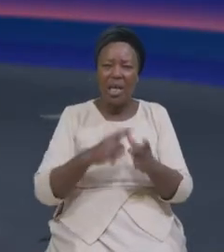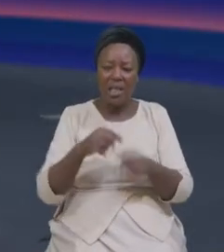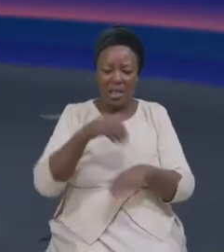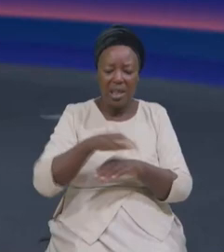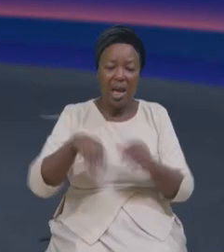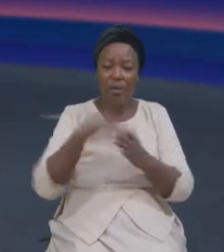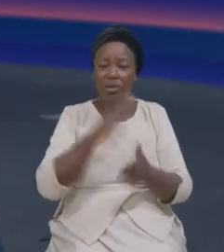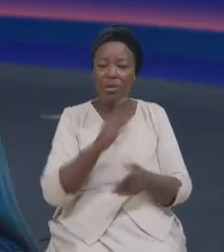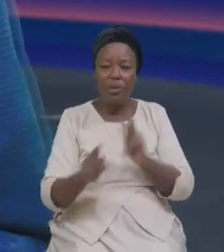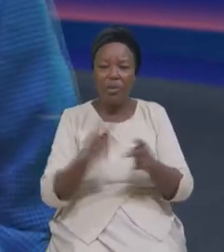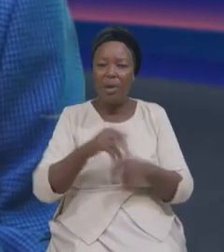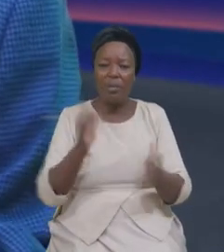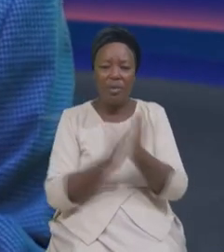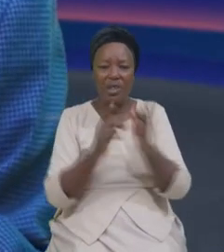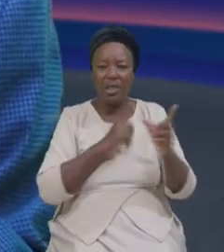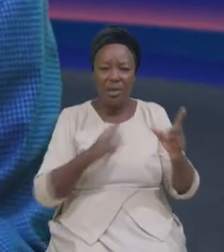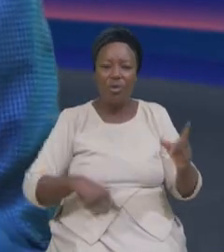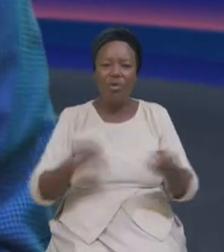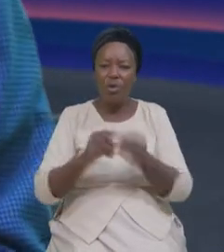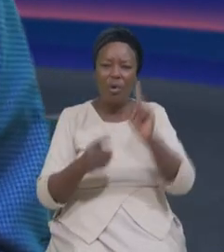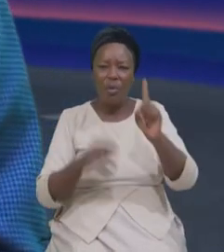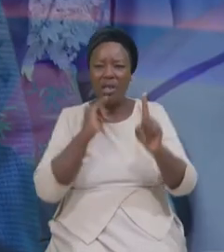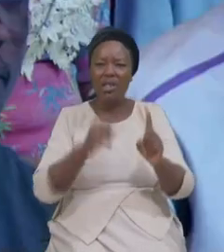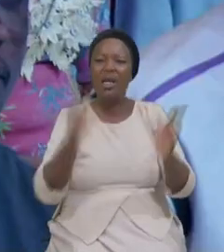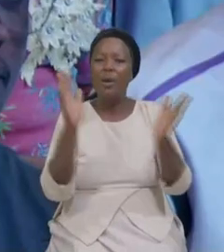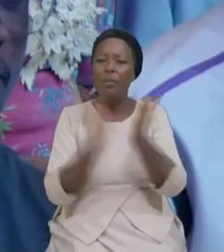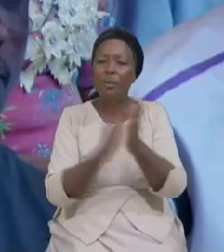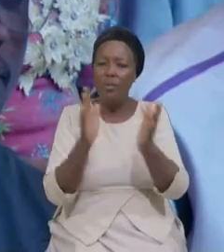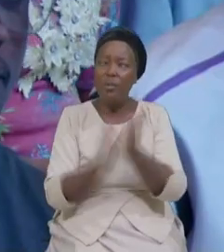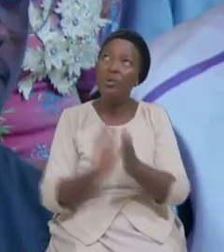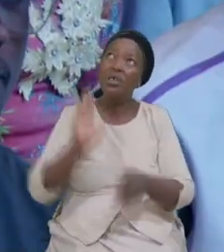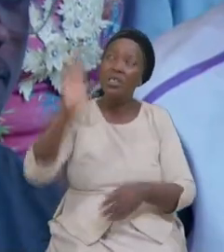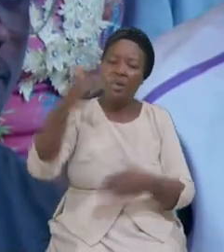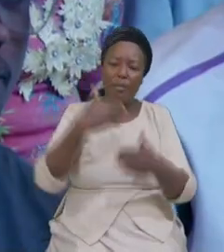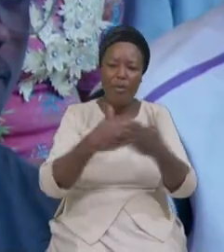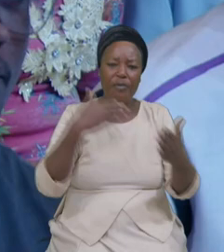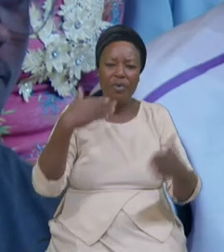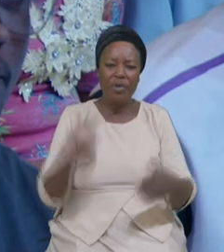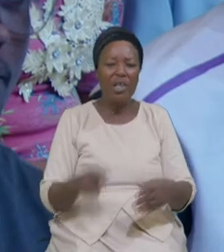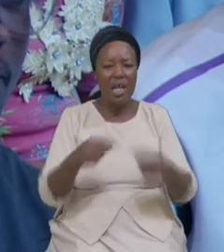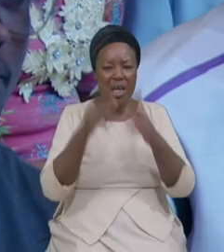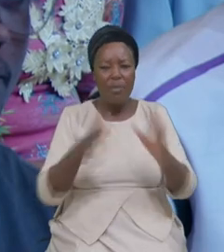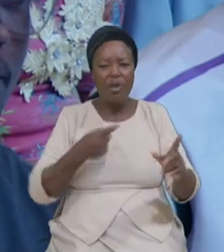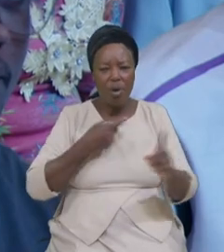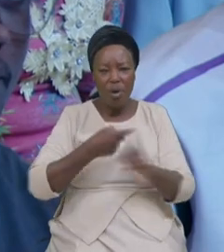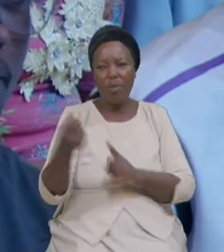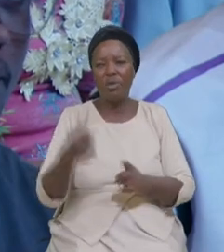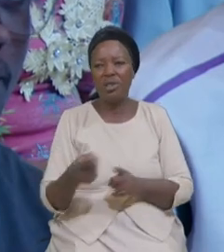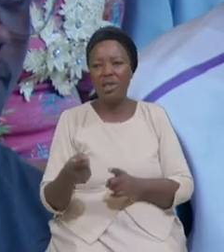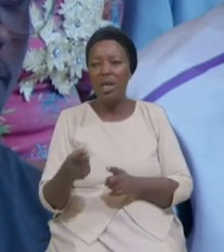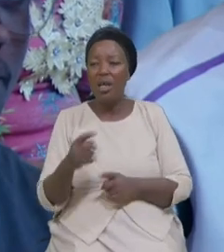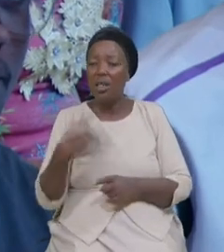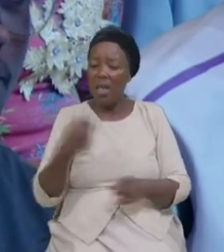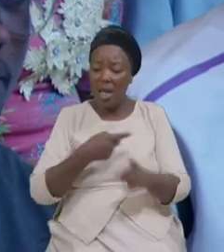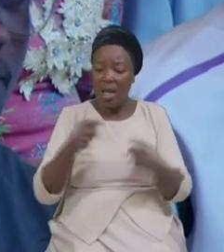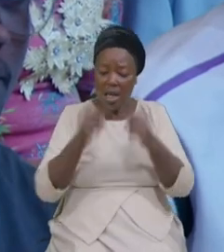they were praising the Lord. Number one, praise him before the enemy halts. The enemy will come to an end. The enemy will